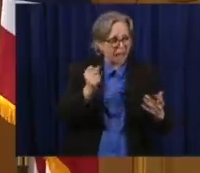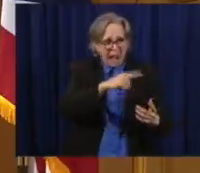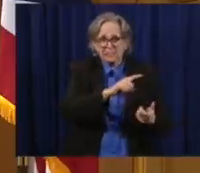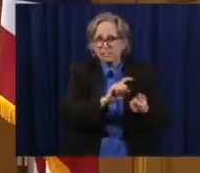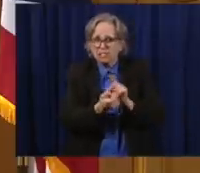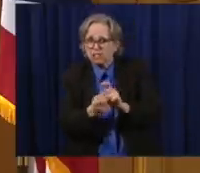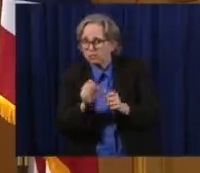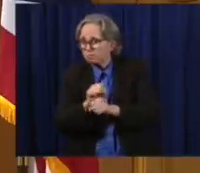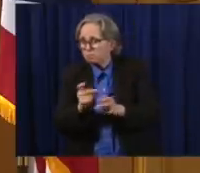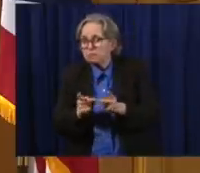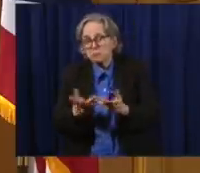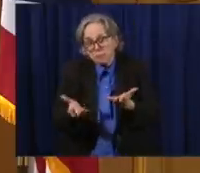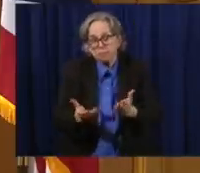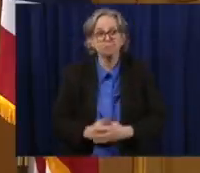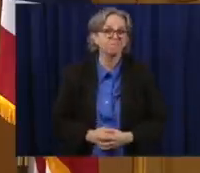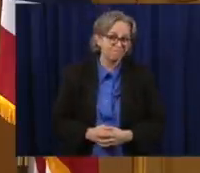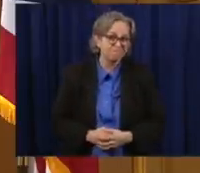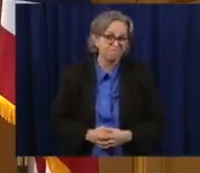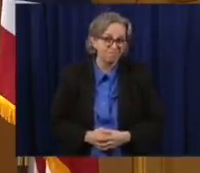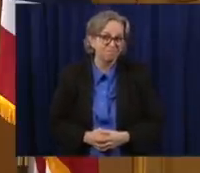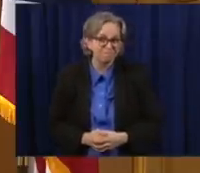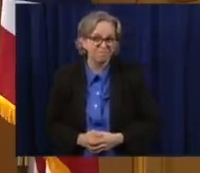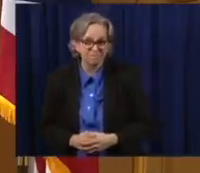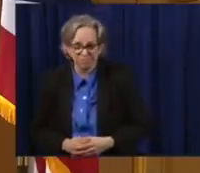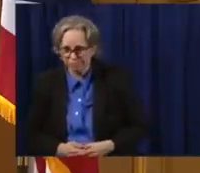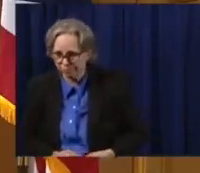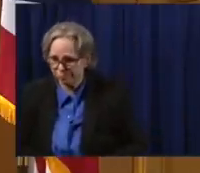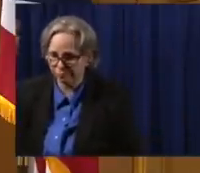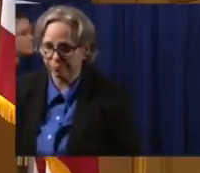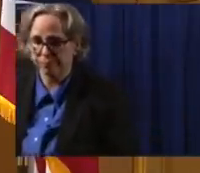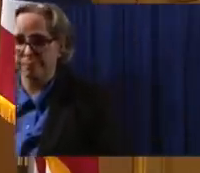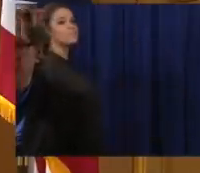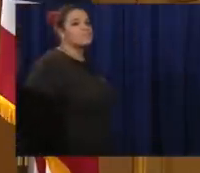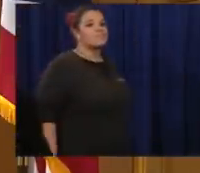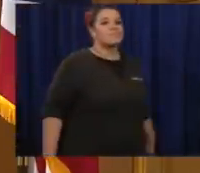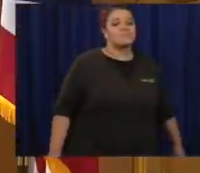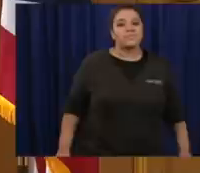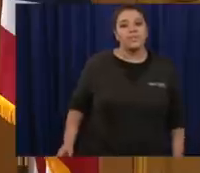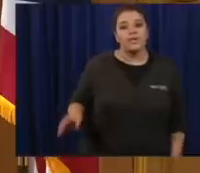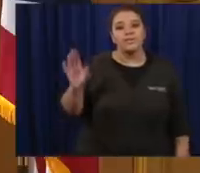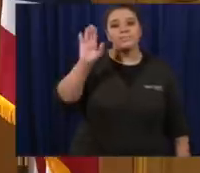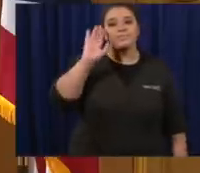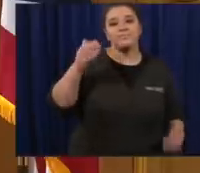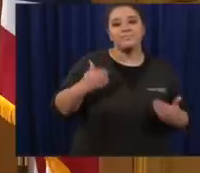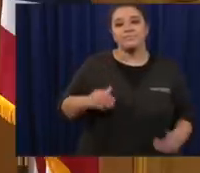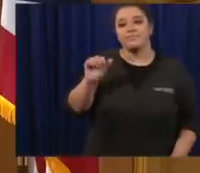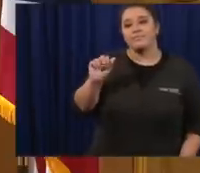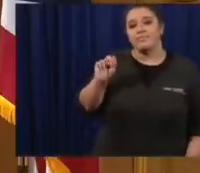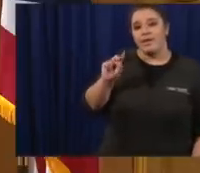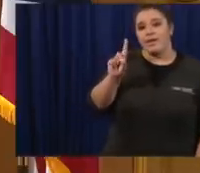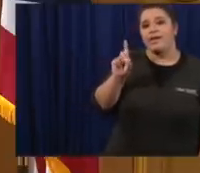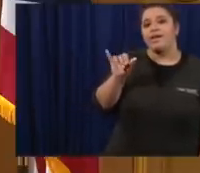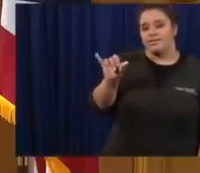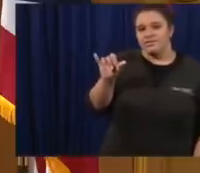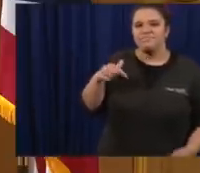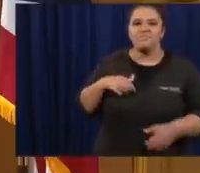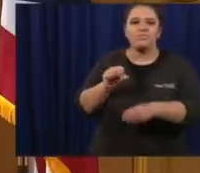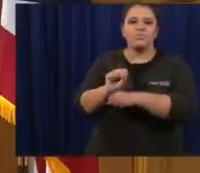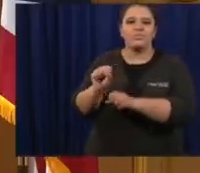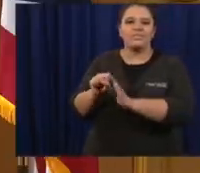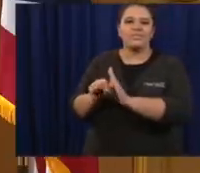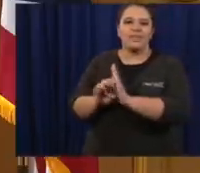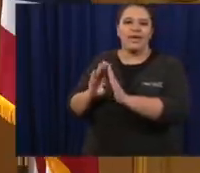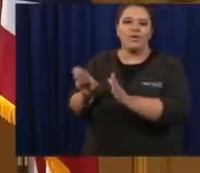Hi, Governor. Andy Chow with Ohio Public Radio, Television, State House News Bureau. I know you said that you're going to have an answer on K through